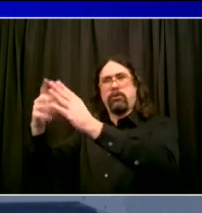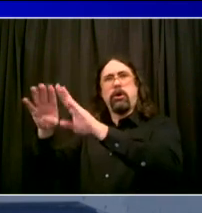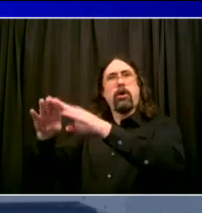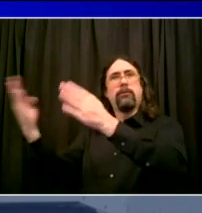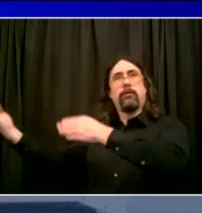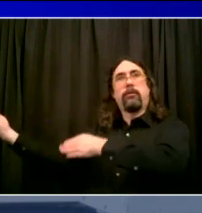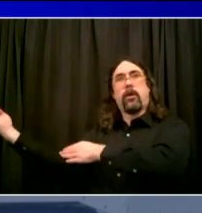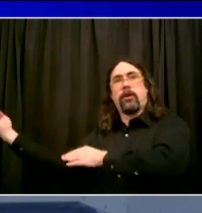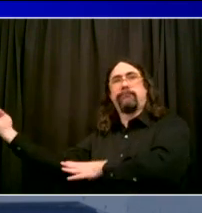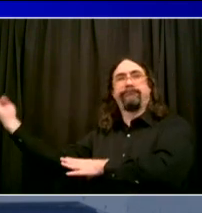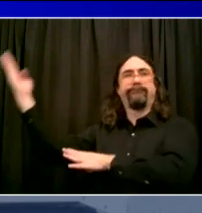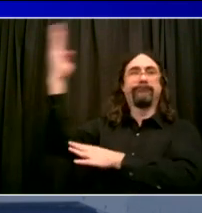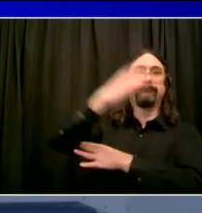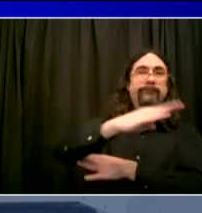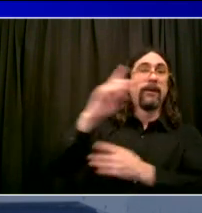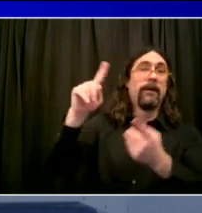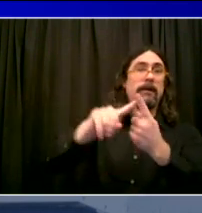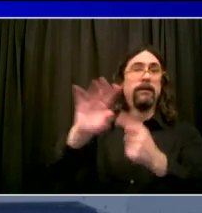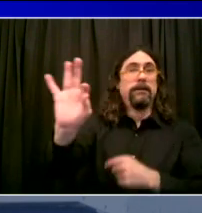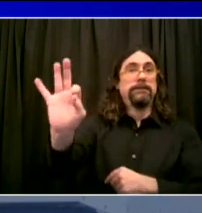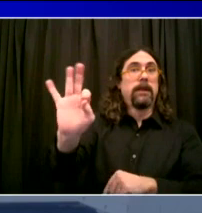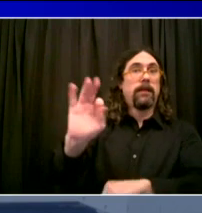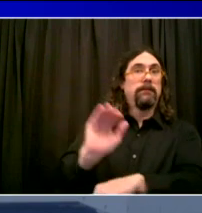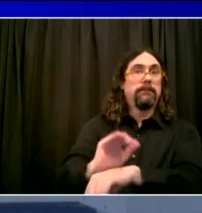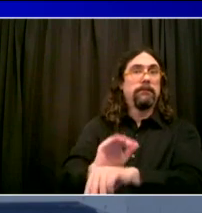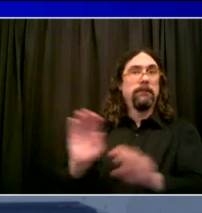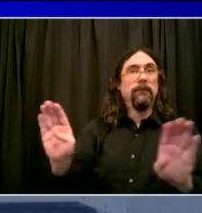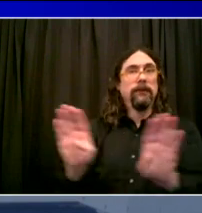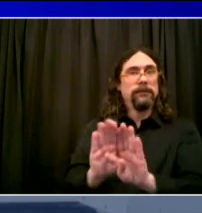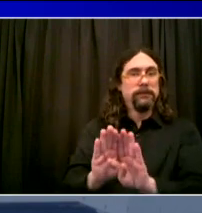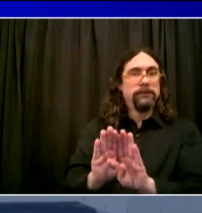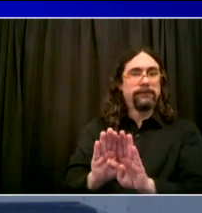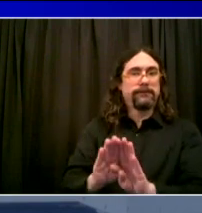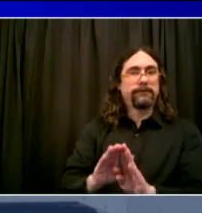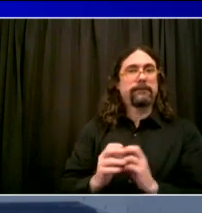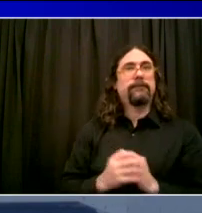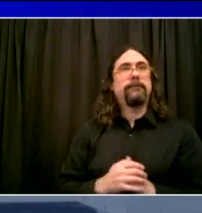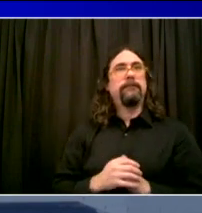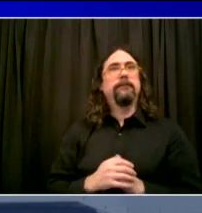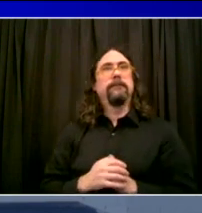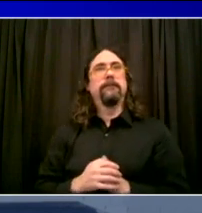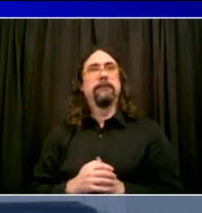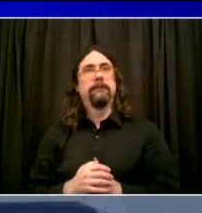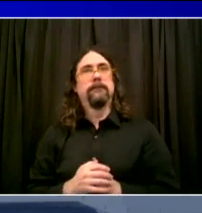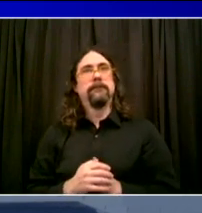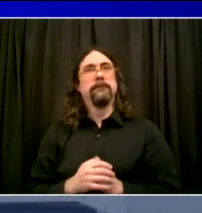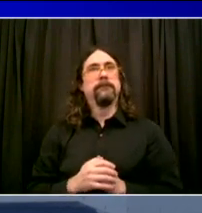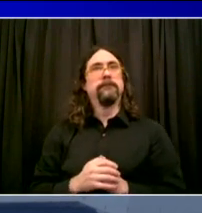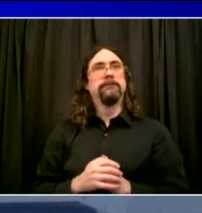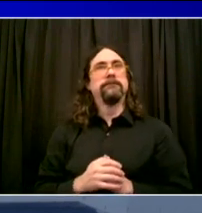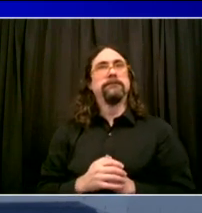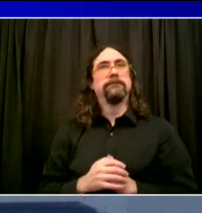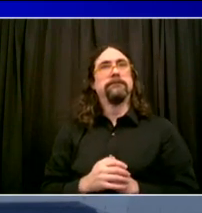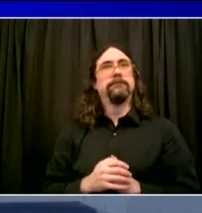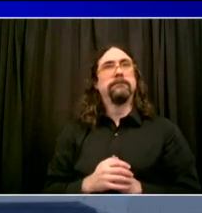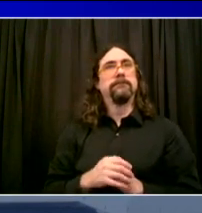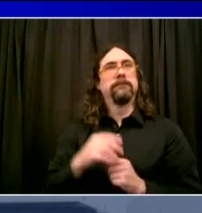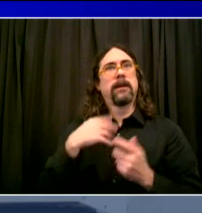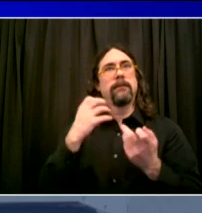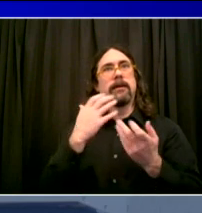And Sanitation Department, thank you again to Sanitation. They've made a special effort to plow the streets in the areas of the poll sites to make it a little bit